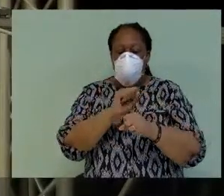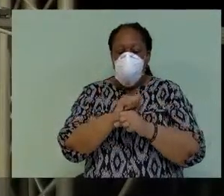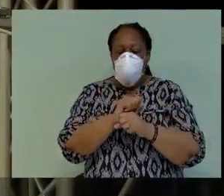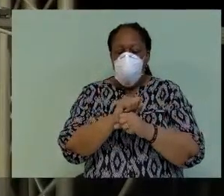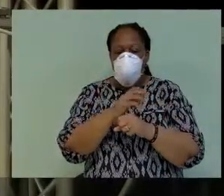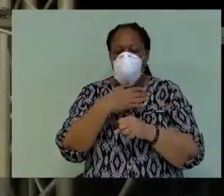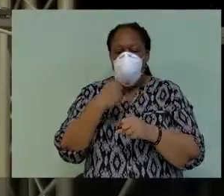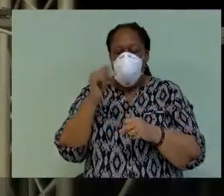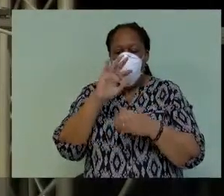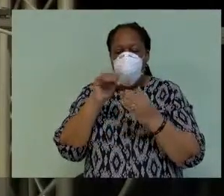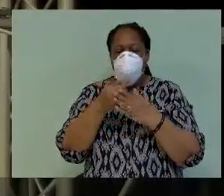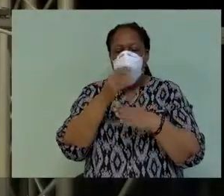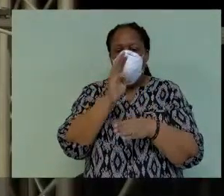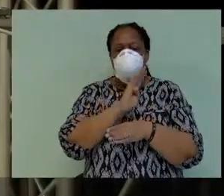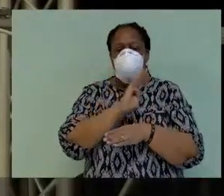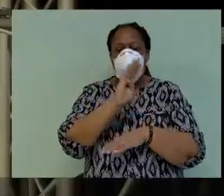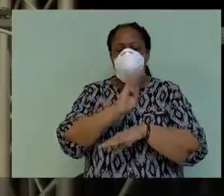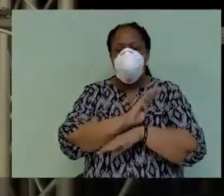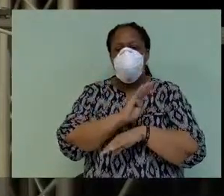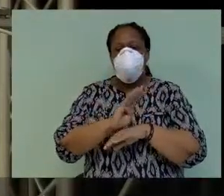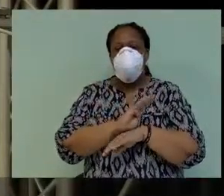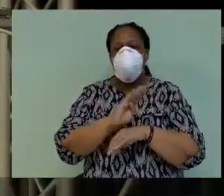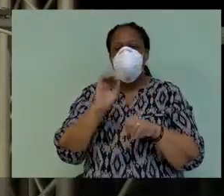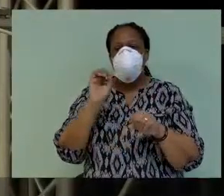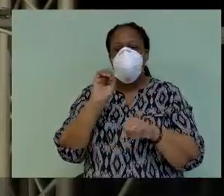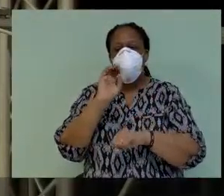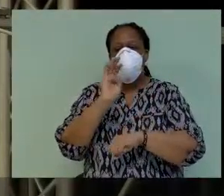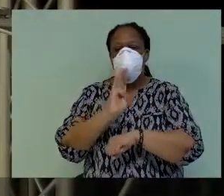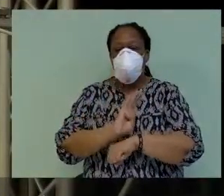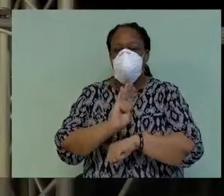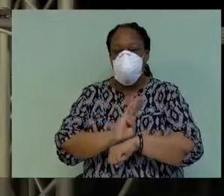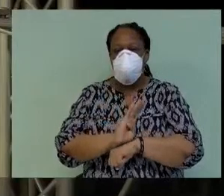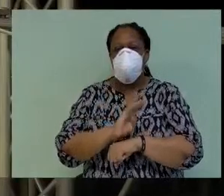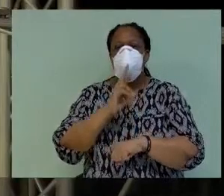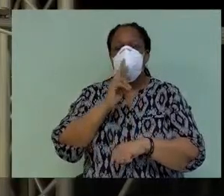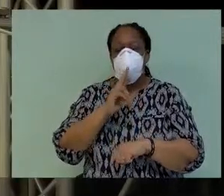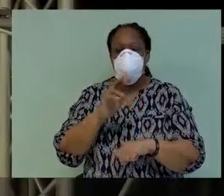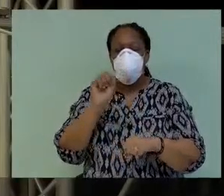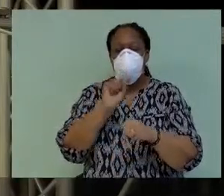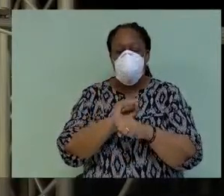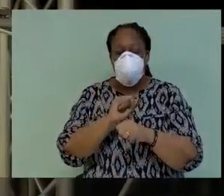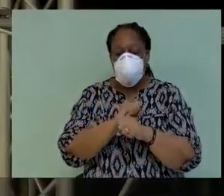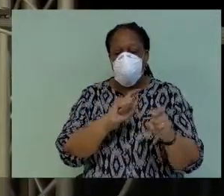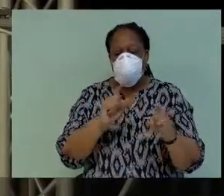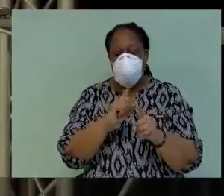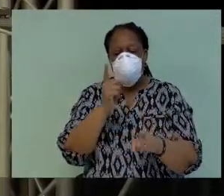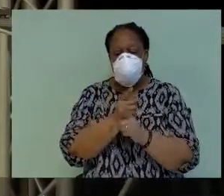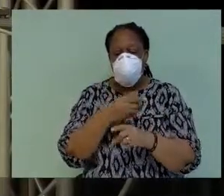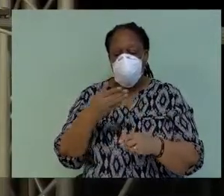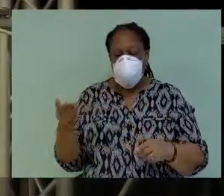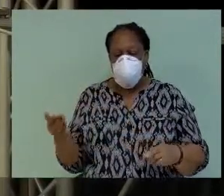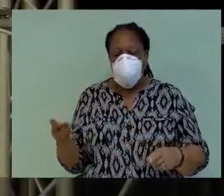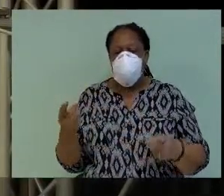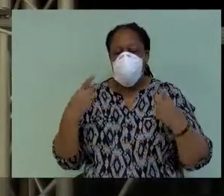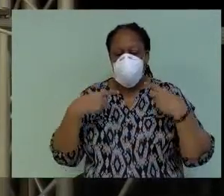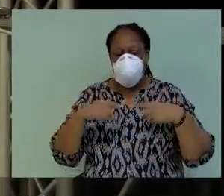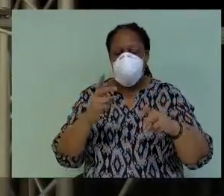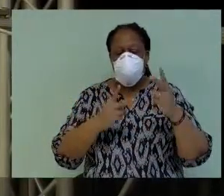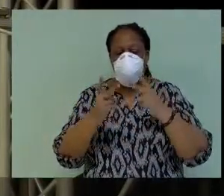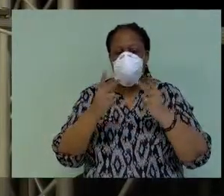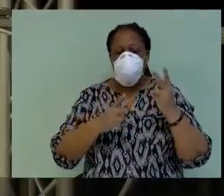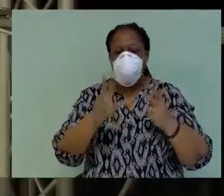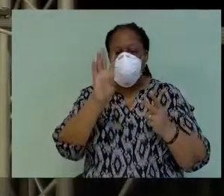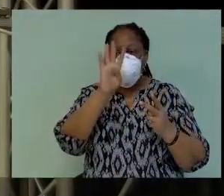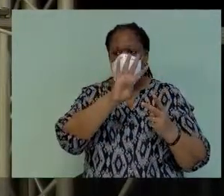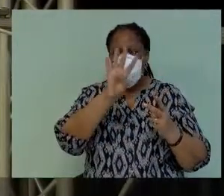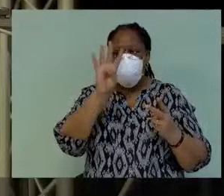norm of social and physical distancing. Today, they would have visited a total of 44 business places